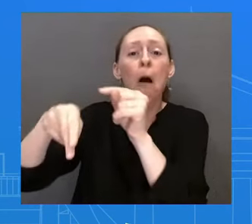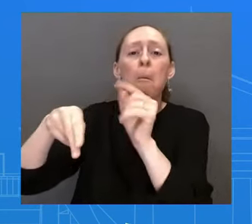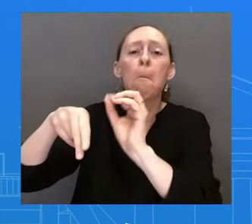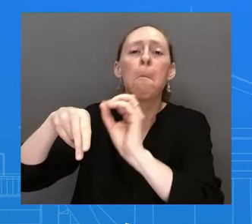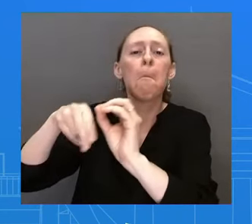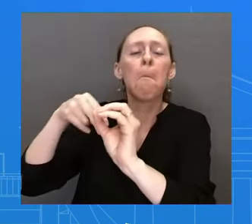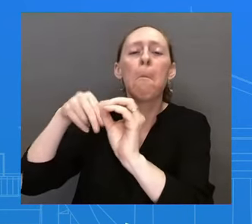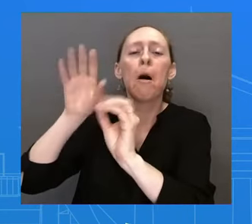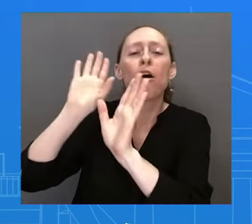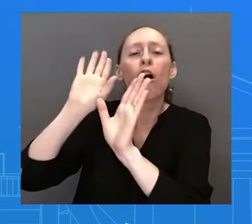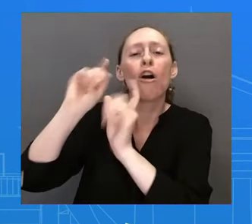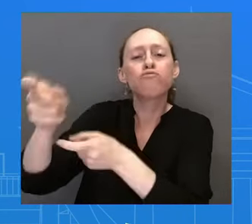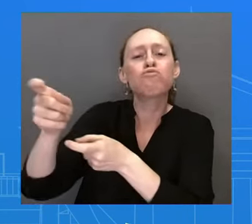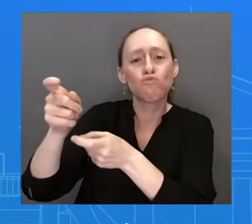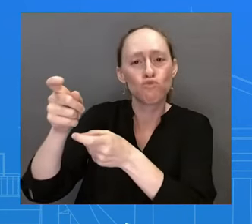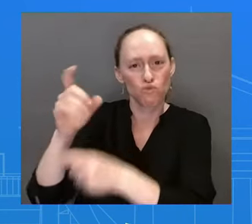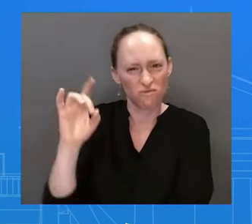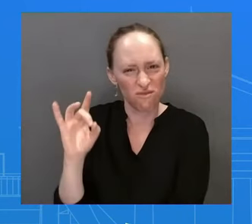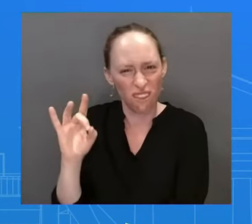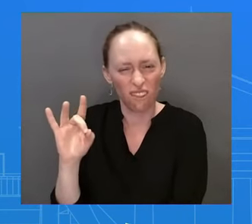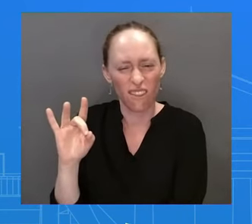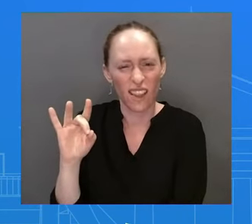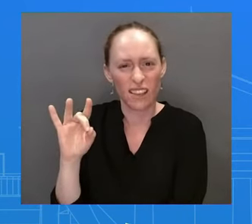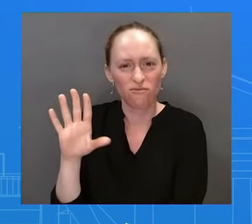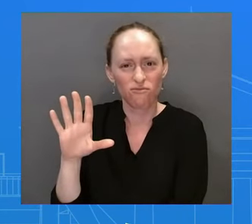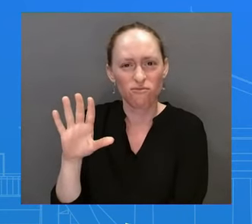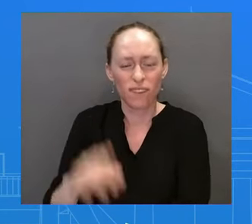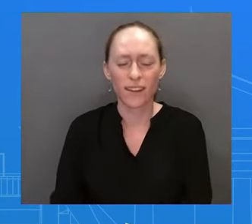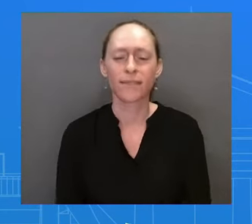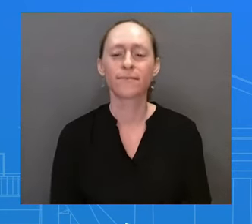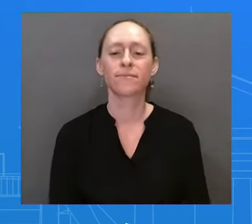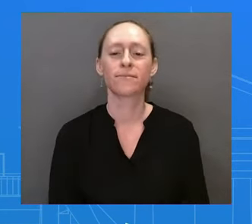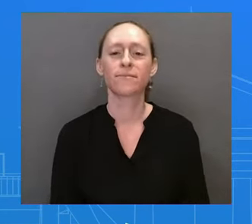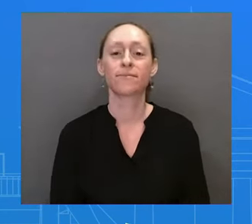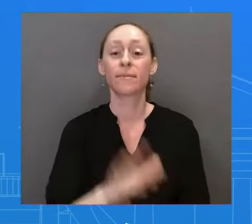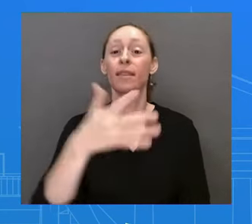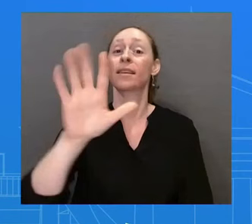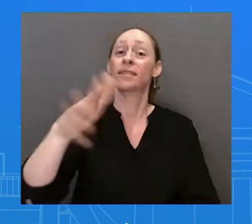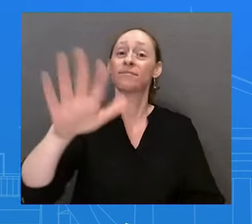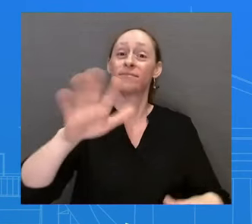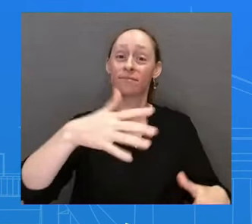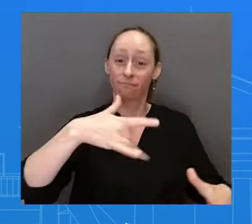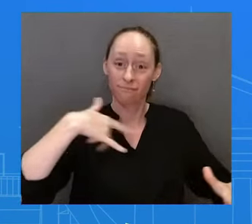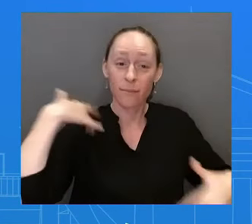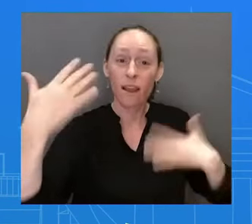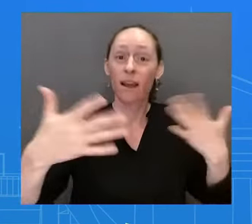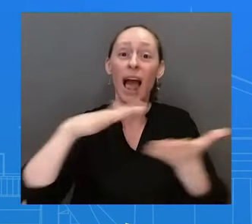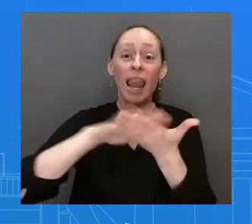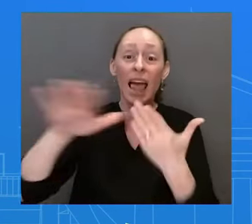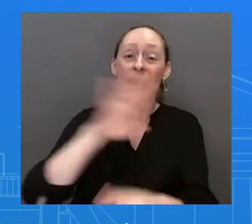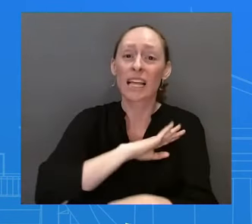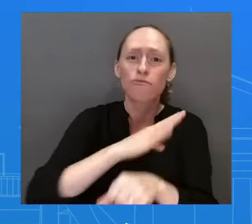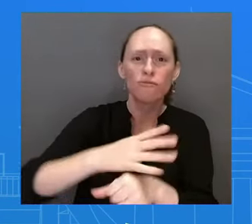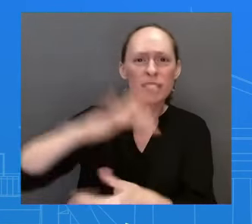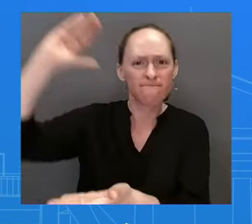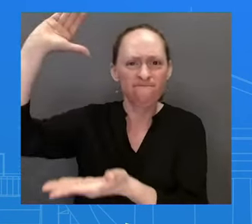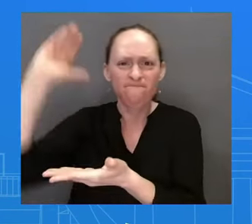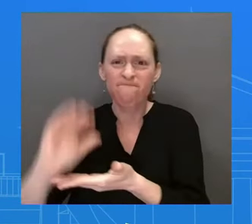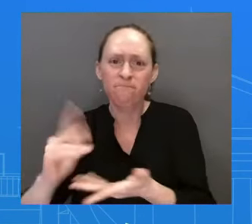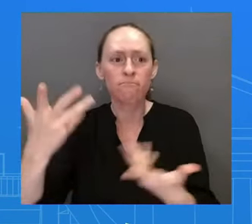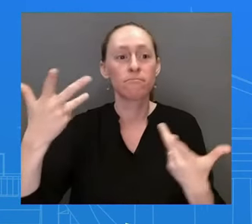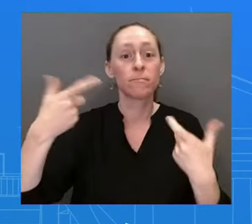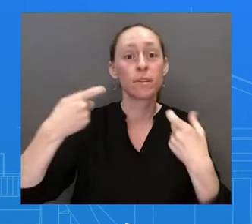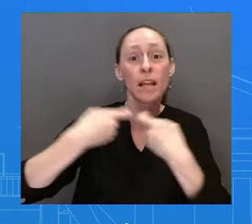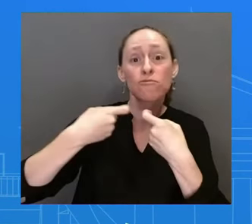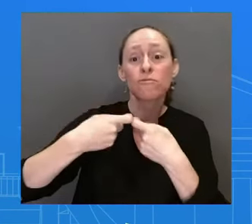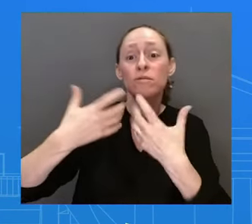manufacturing resurgence, creating jobs, and lowering energy costs for working families. That would ship jobs overseas and raise